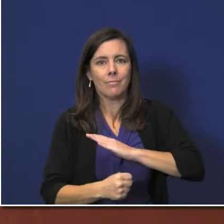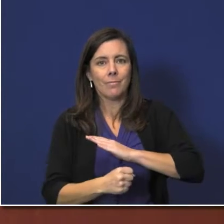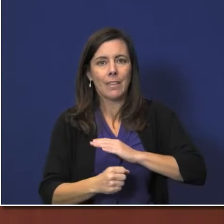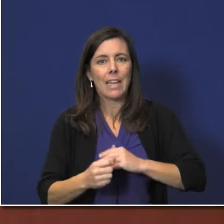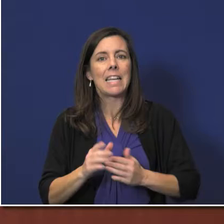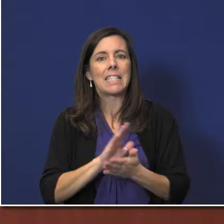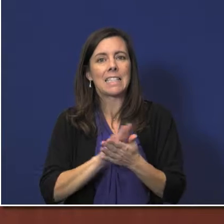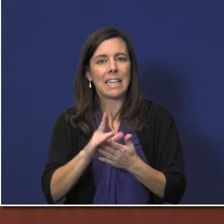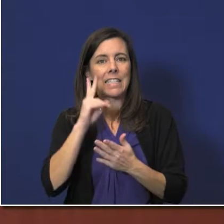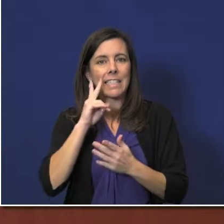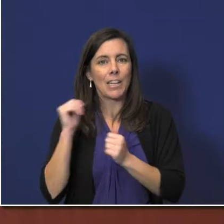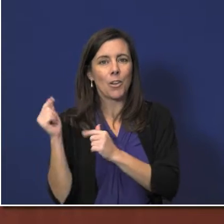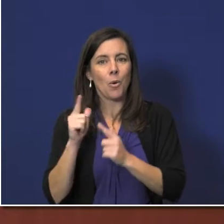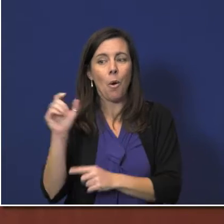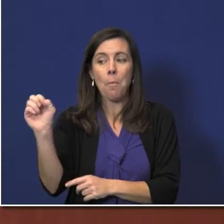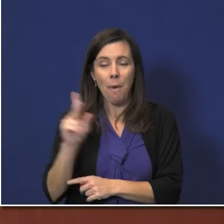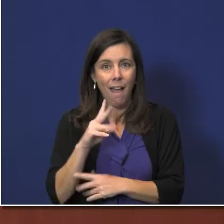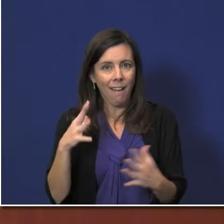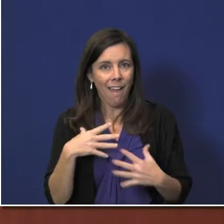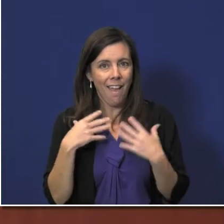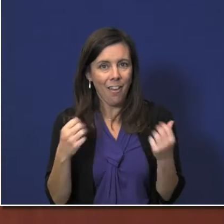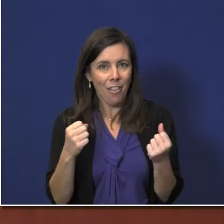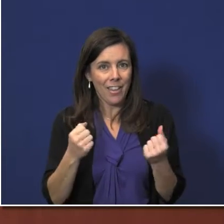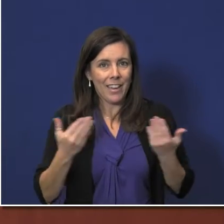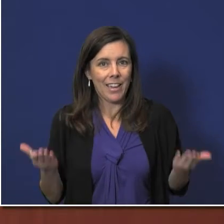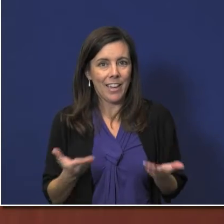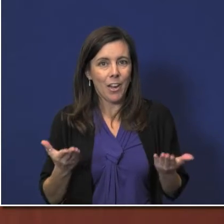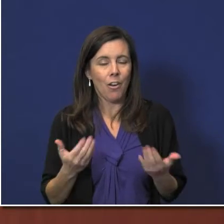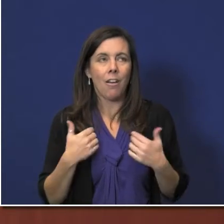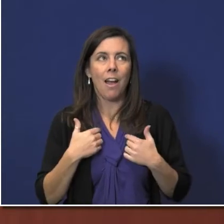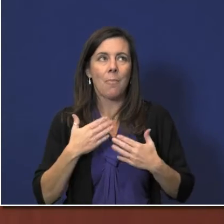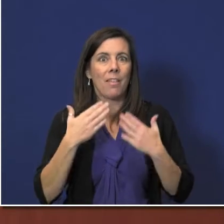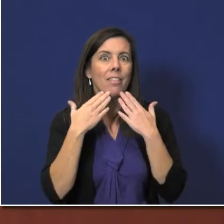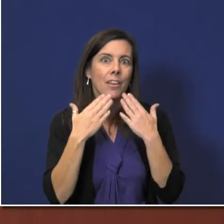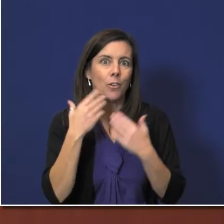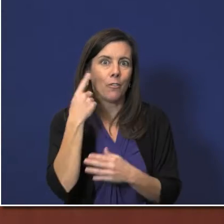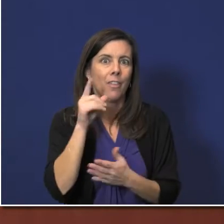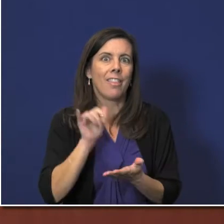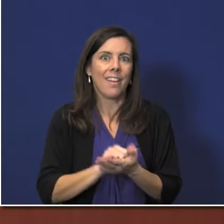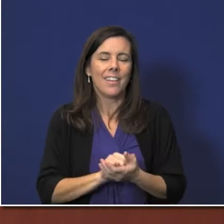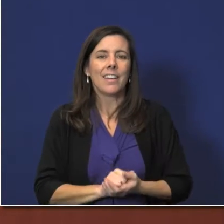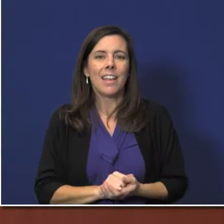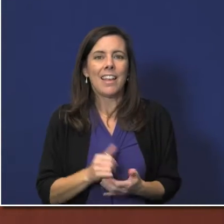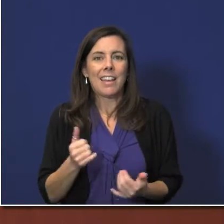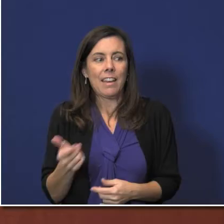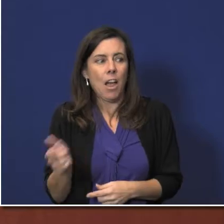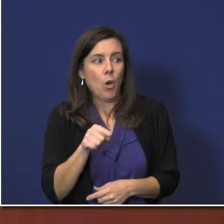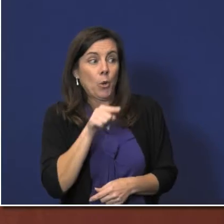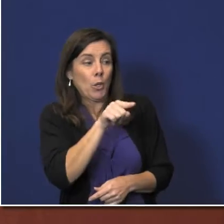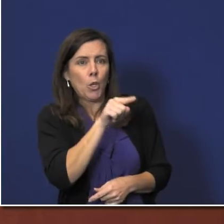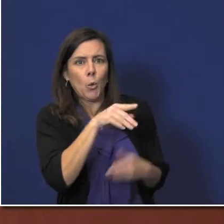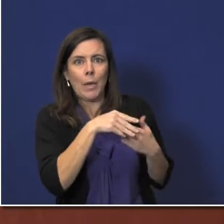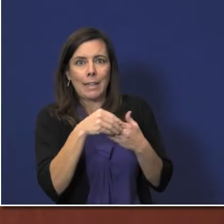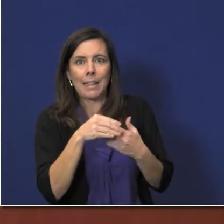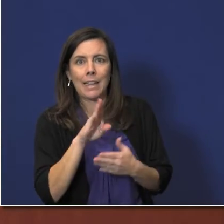and healthy and with us. So I am very grateful for that, because now you get to lead the meeting, Bob.